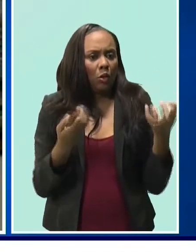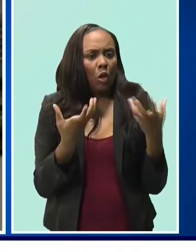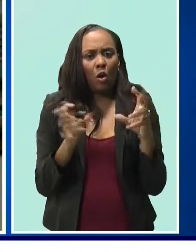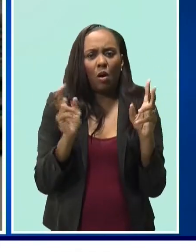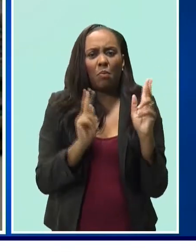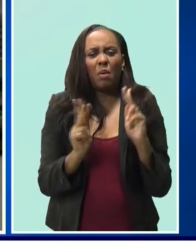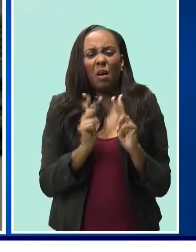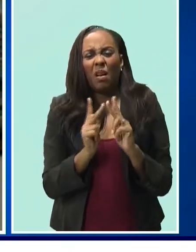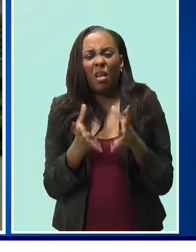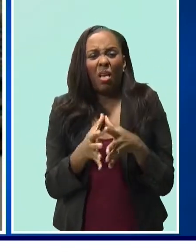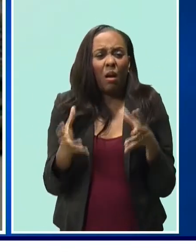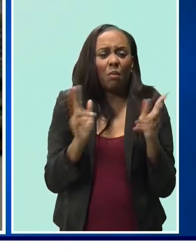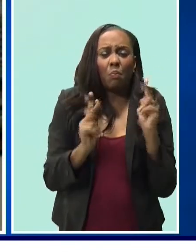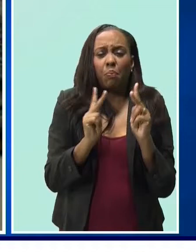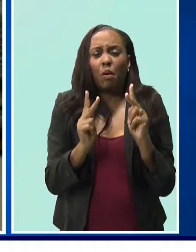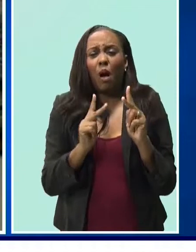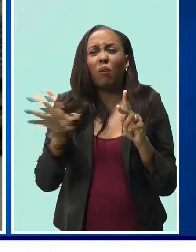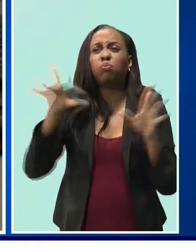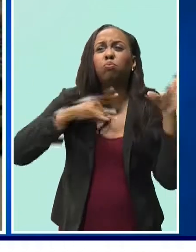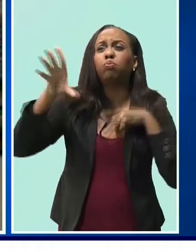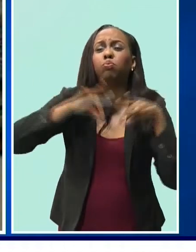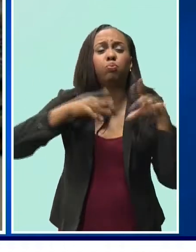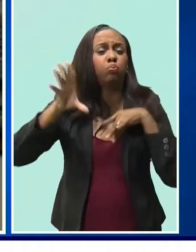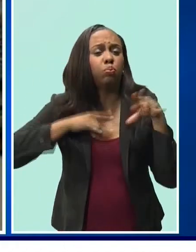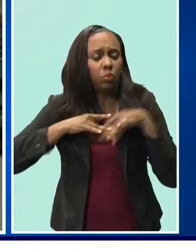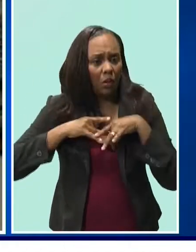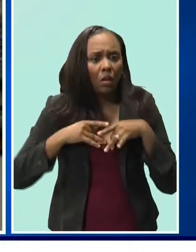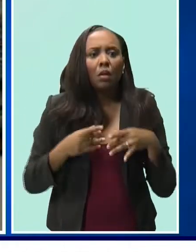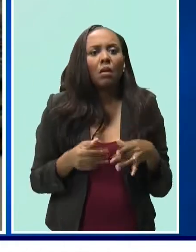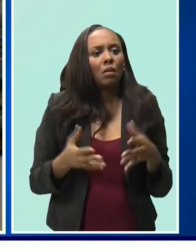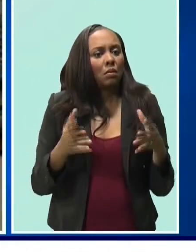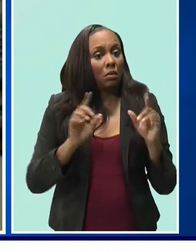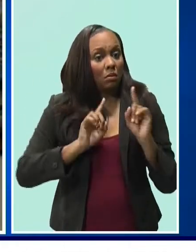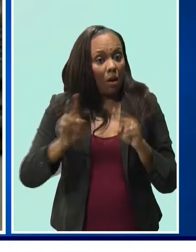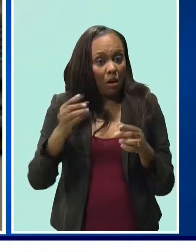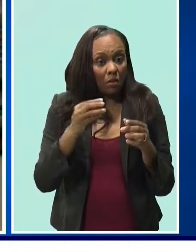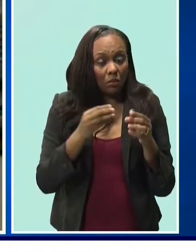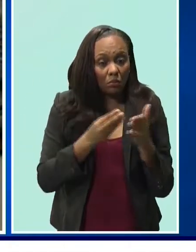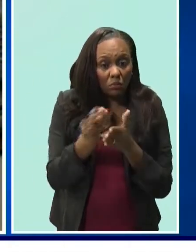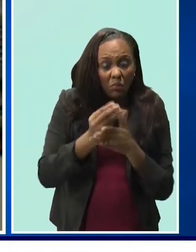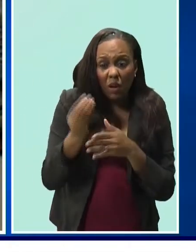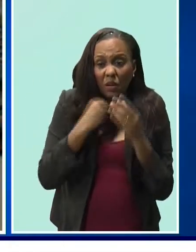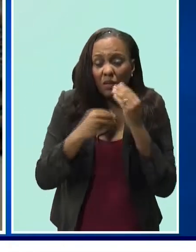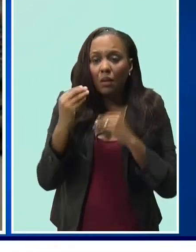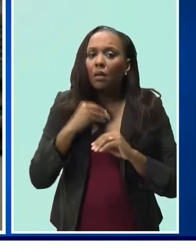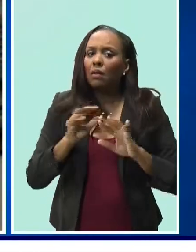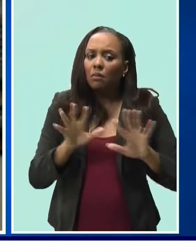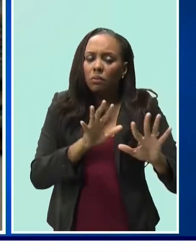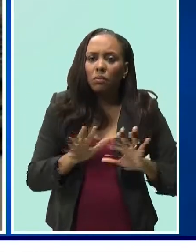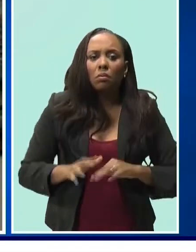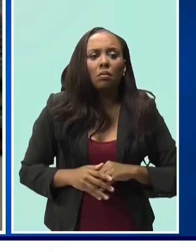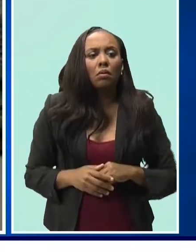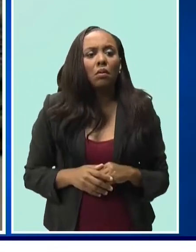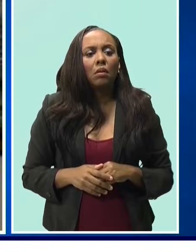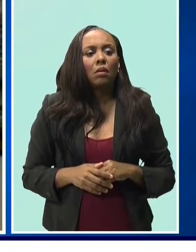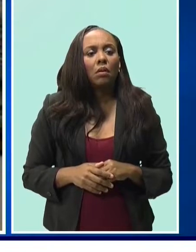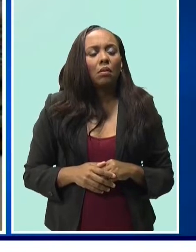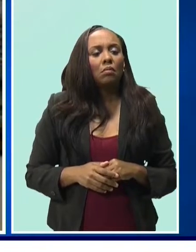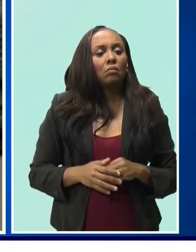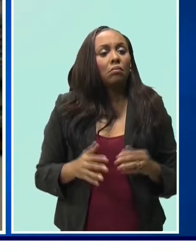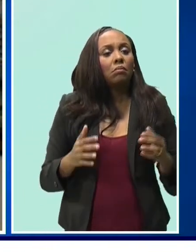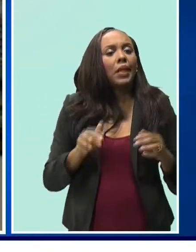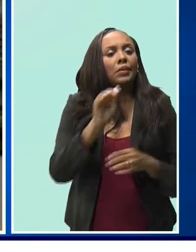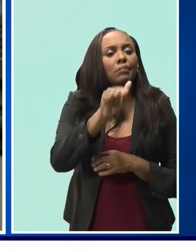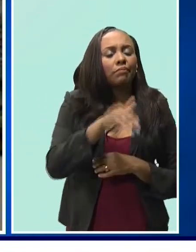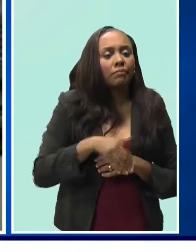of persons who are processing through the supermarket. And just to remind listeners and viewers that this is not just for the